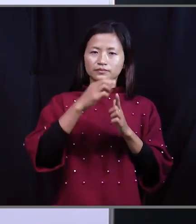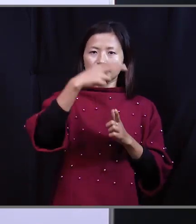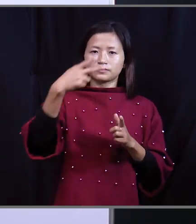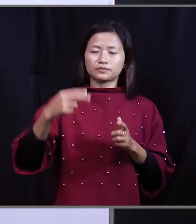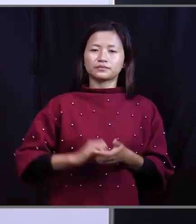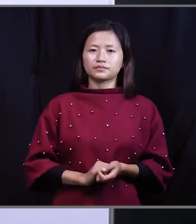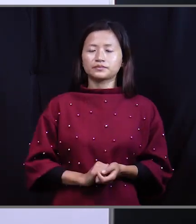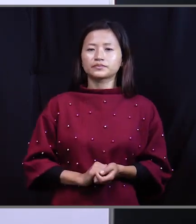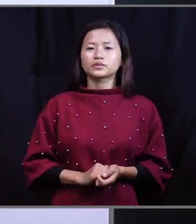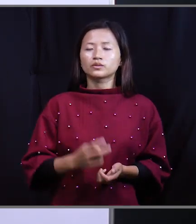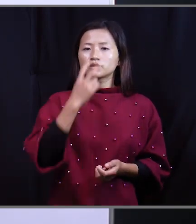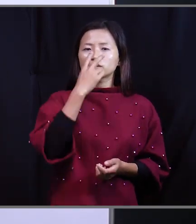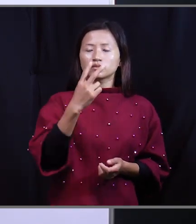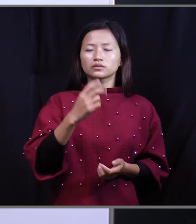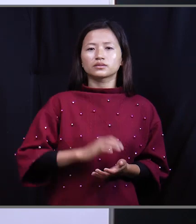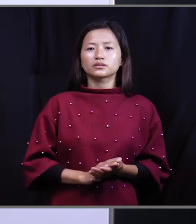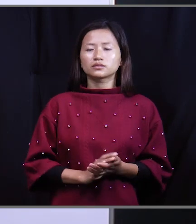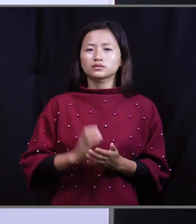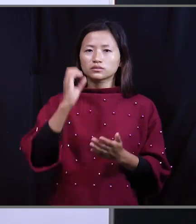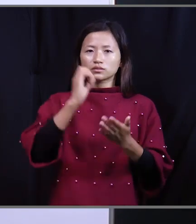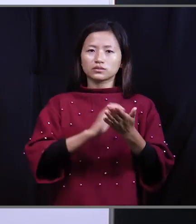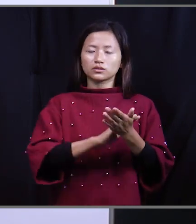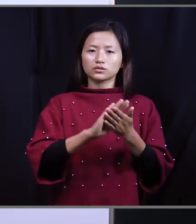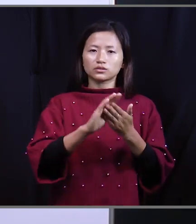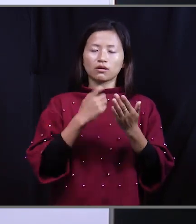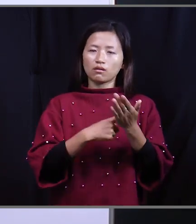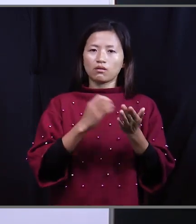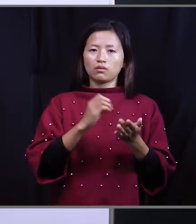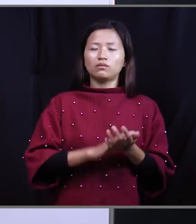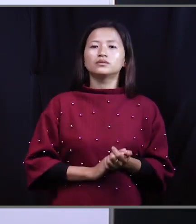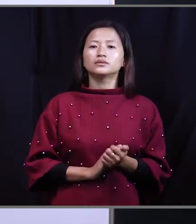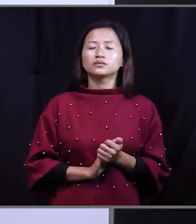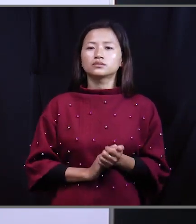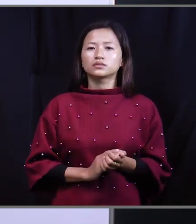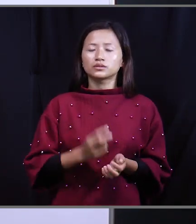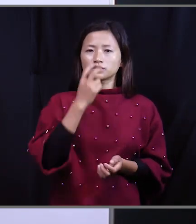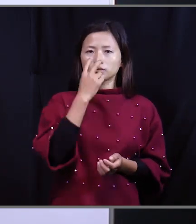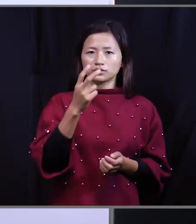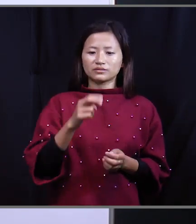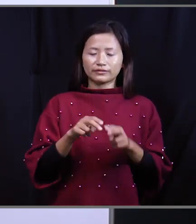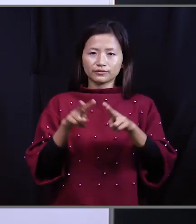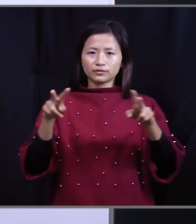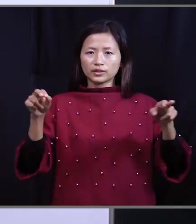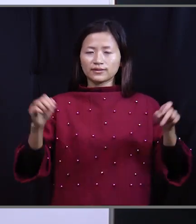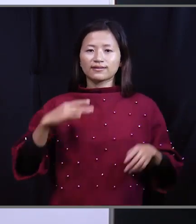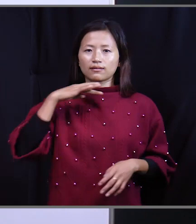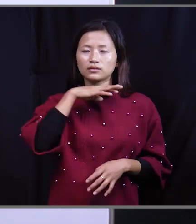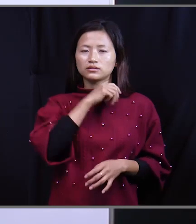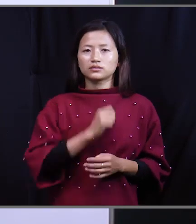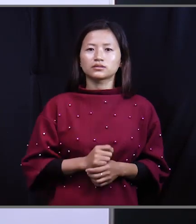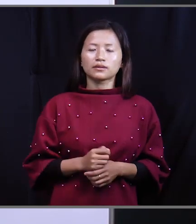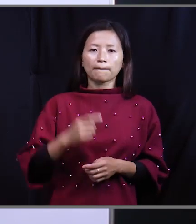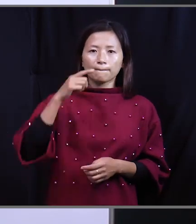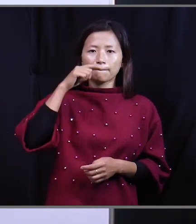anaphase, when you look at the chromatids, what do you observe? When you look at the chromatids, you will see different color, right? I've already shaded black